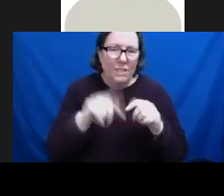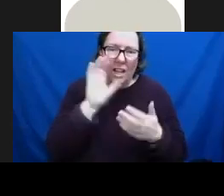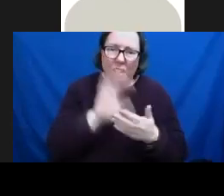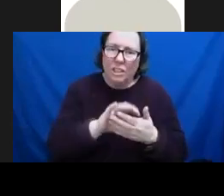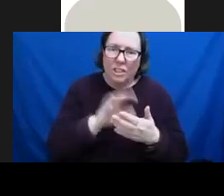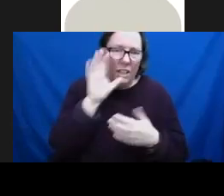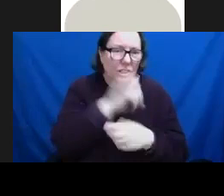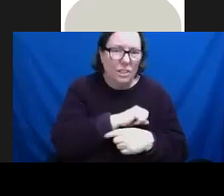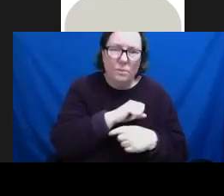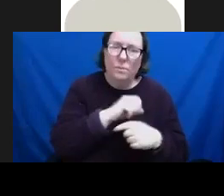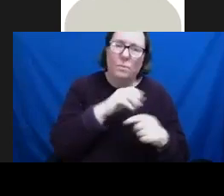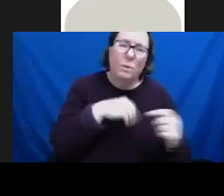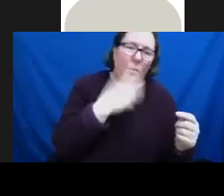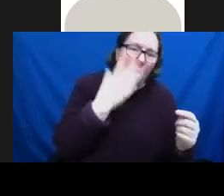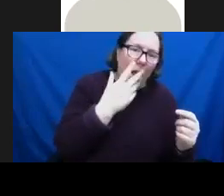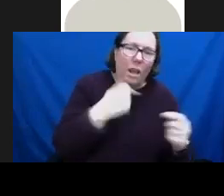strongly support,